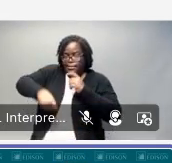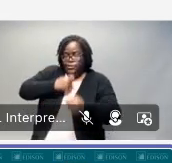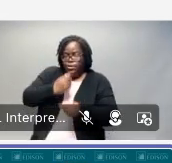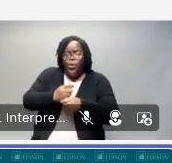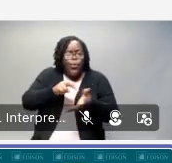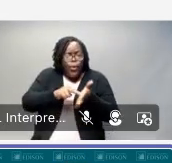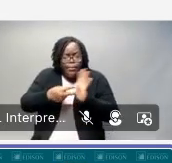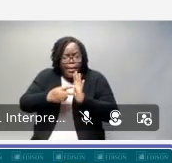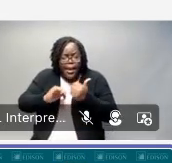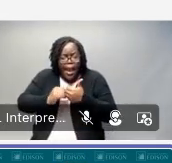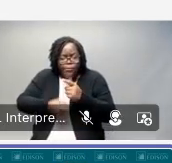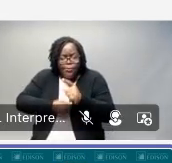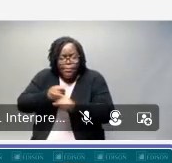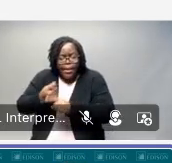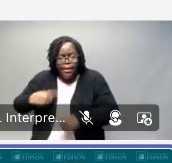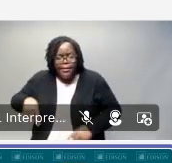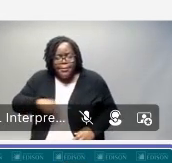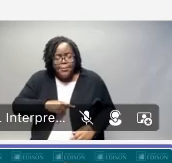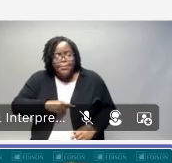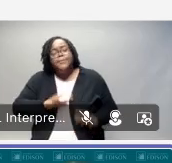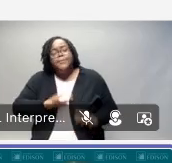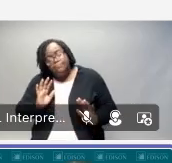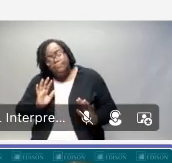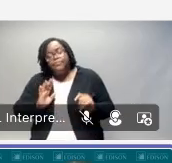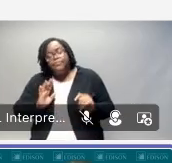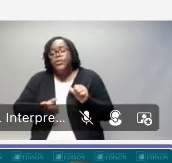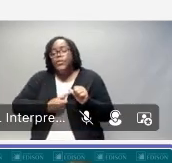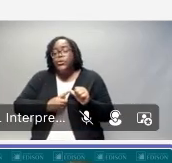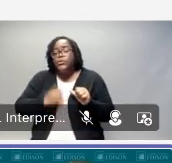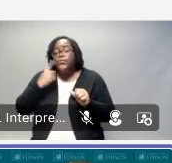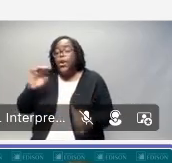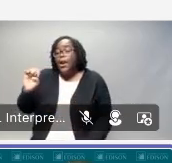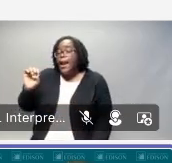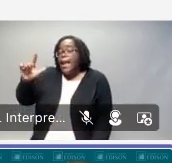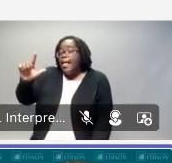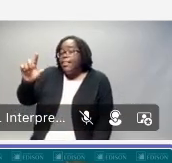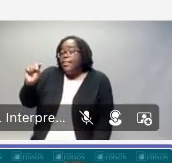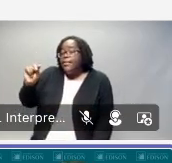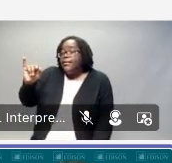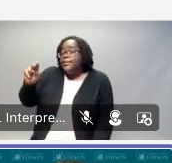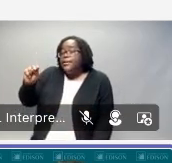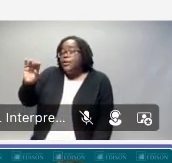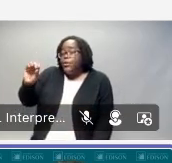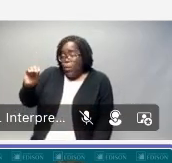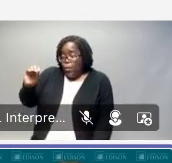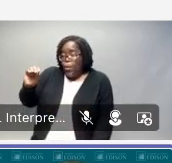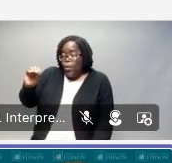for us? Well, first of all, with El Nino events,